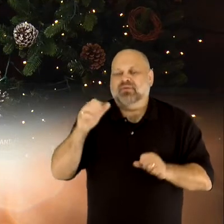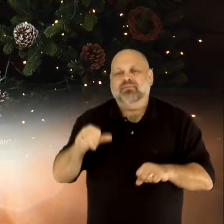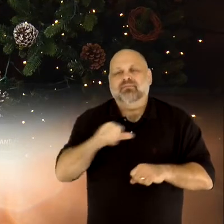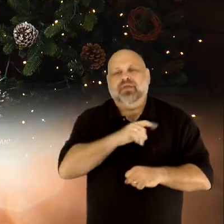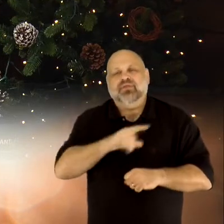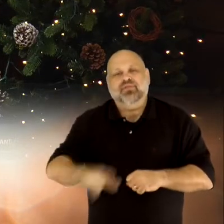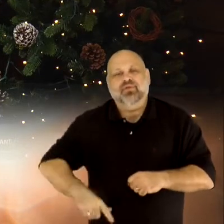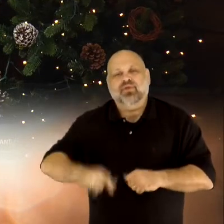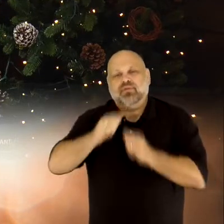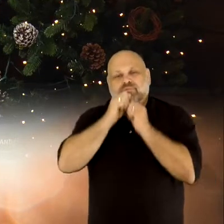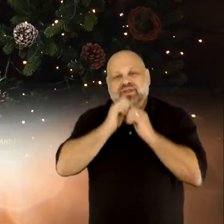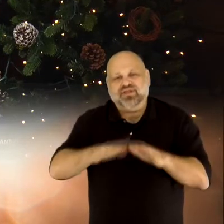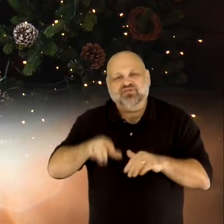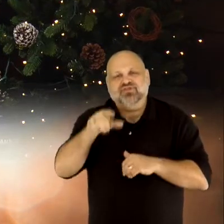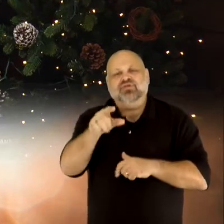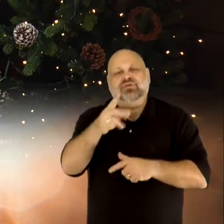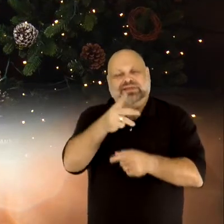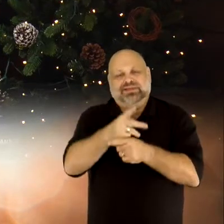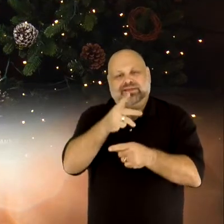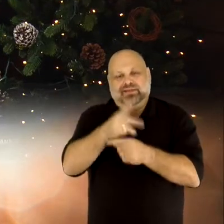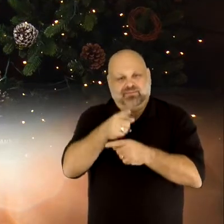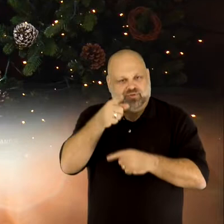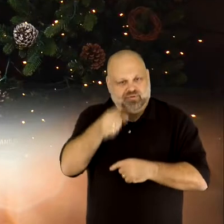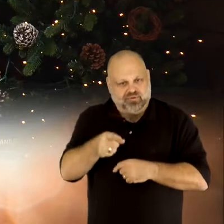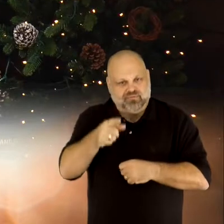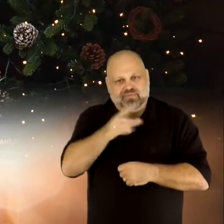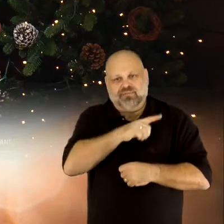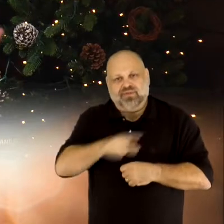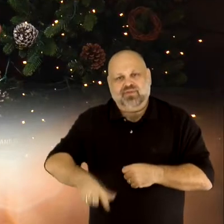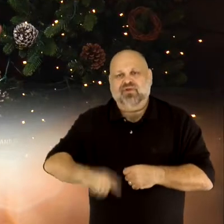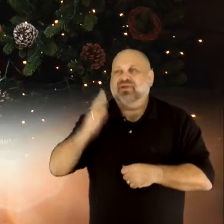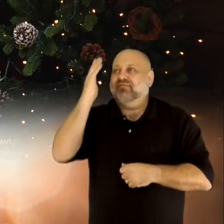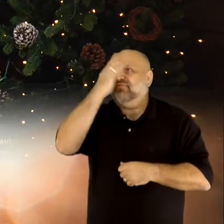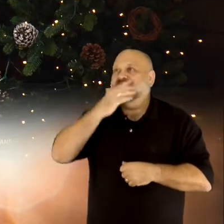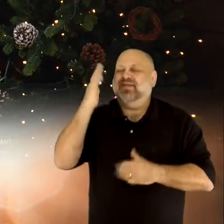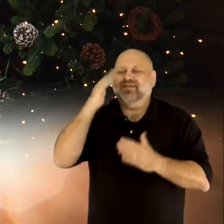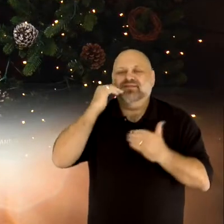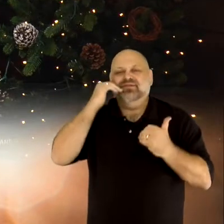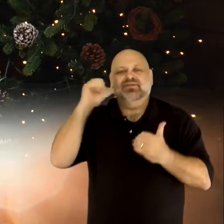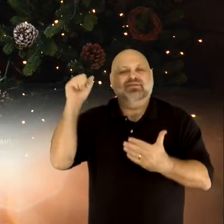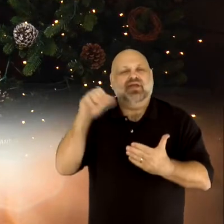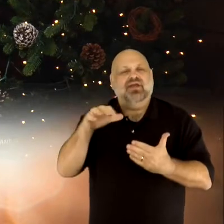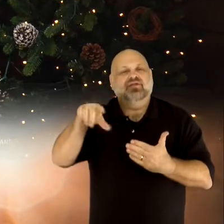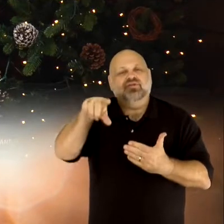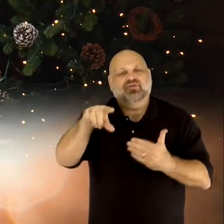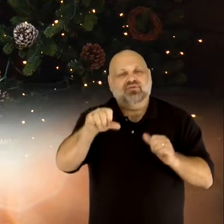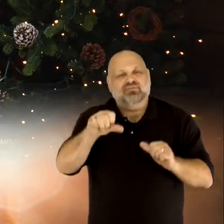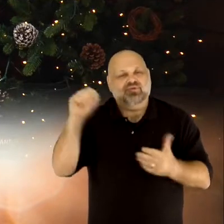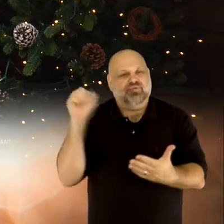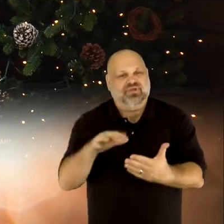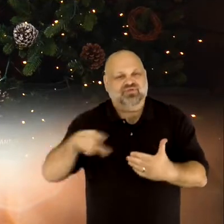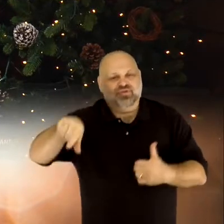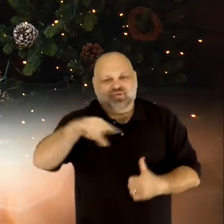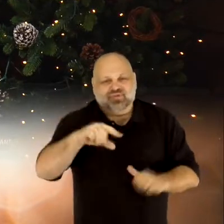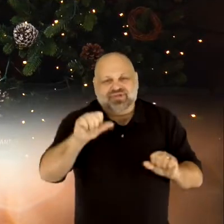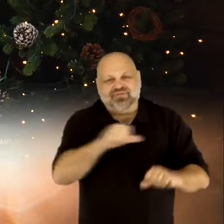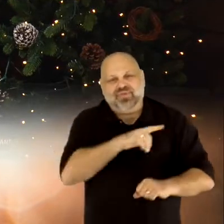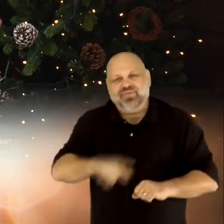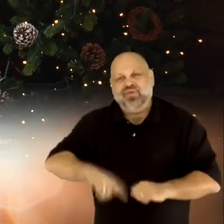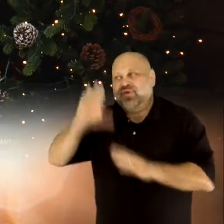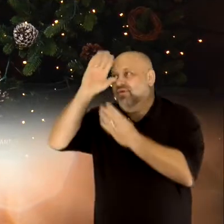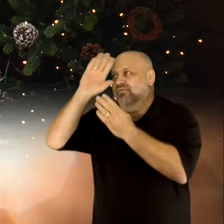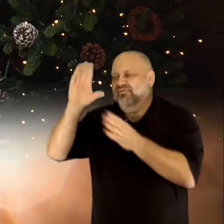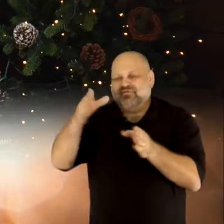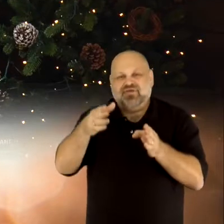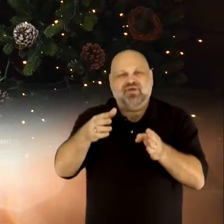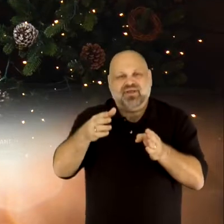come. May the Lord bless you and keep you. May the Lord make His face shine upon you and be gracious to you. May the Lord